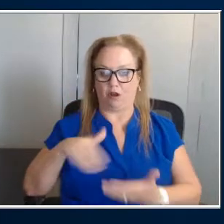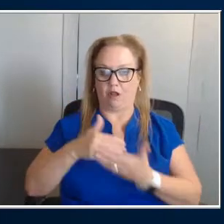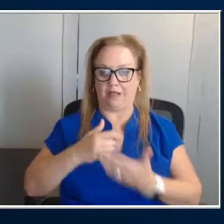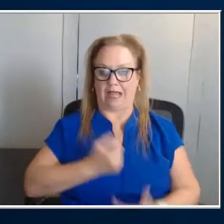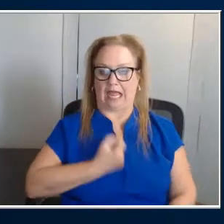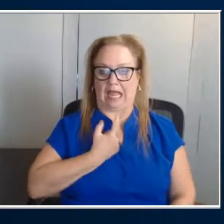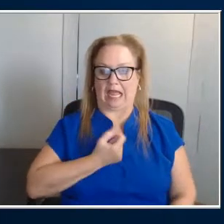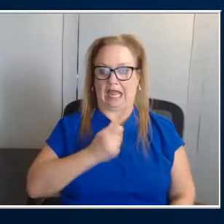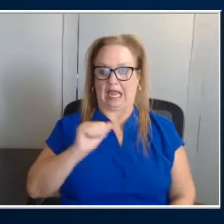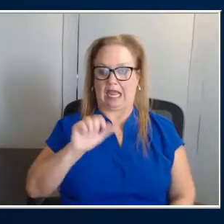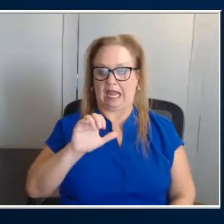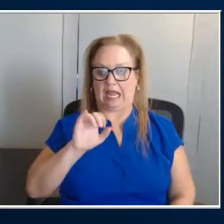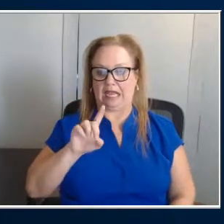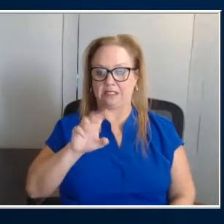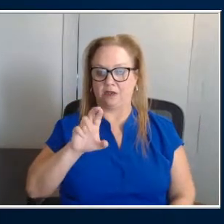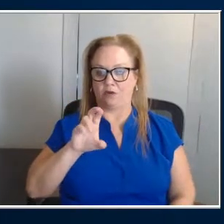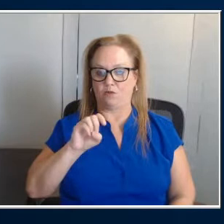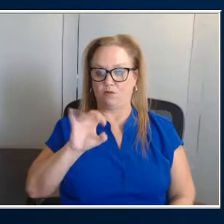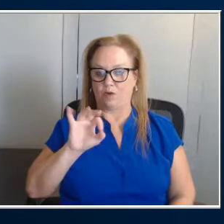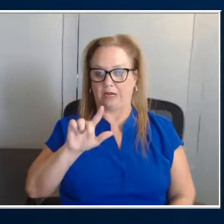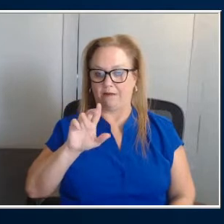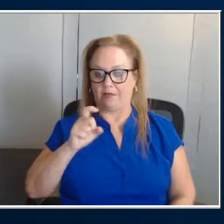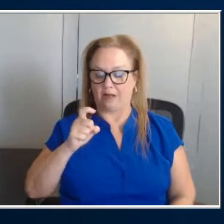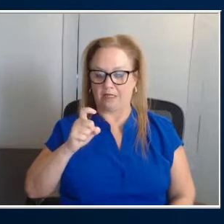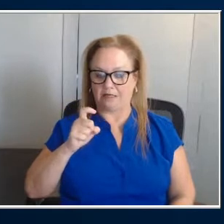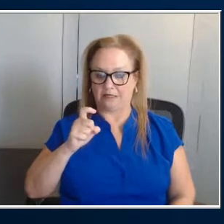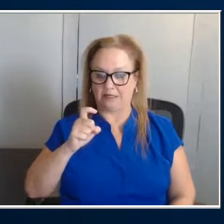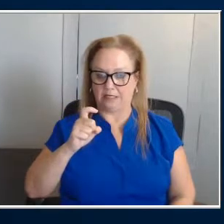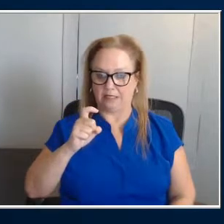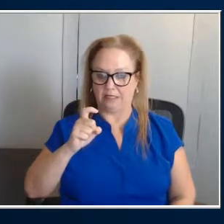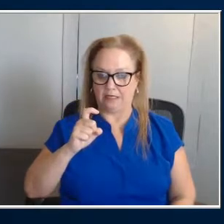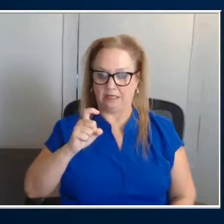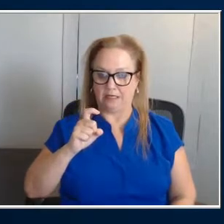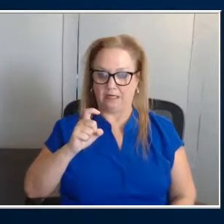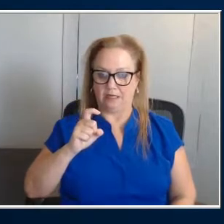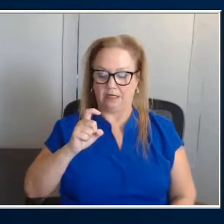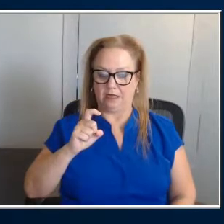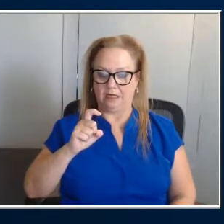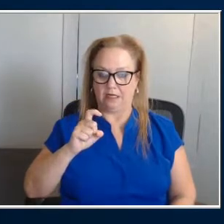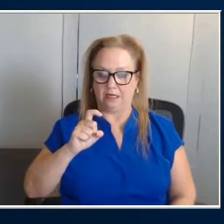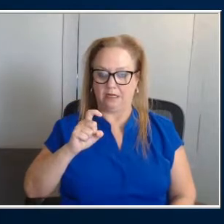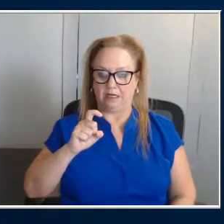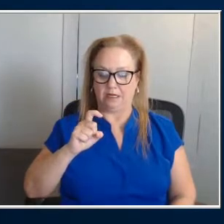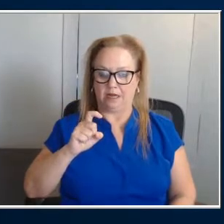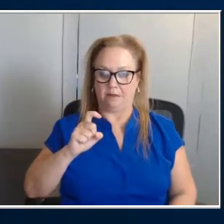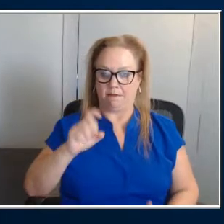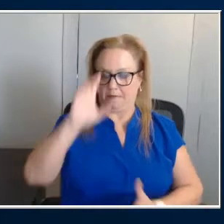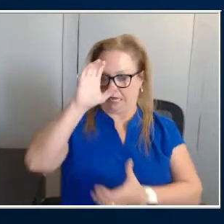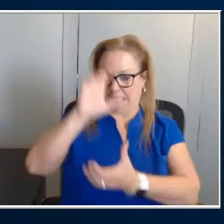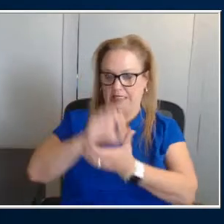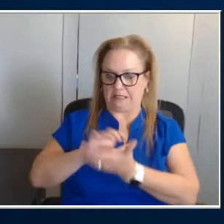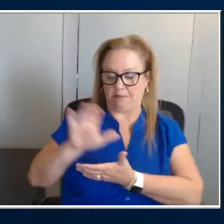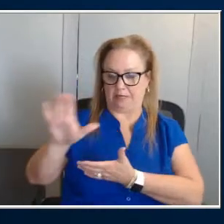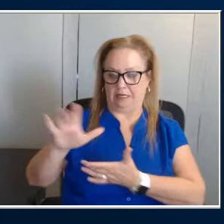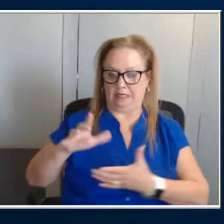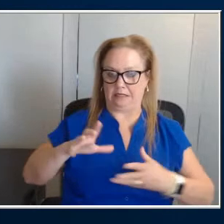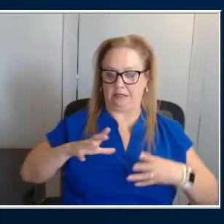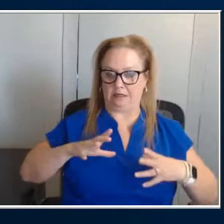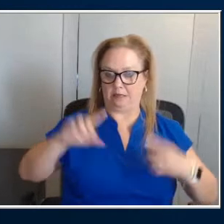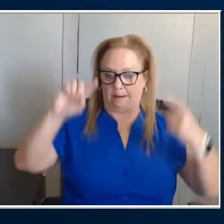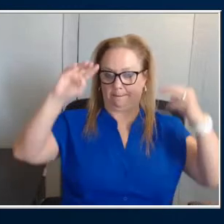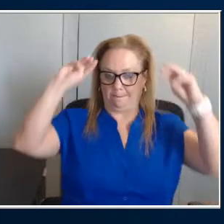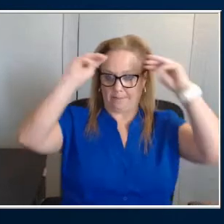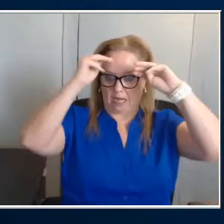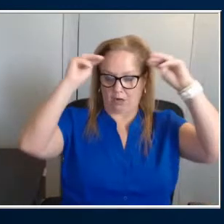reflux. So did they go to the different places just because my husband is susceptible to migraines and